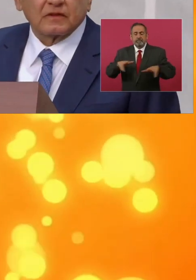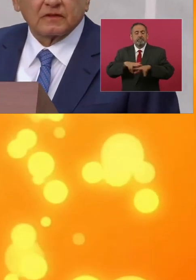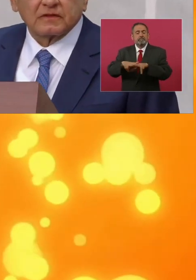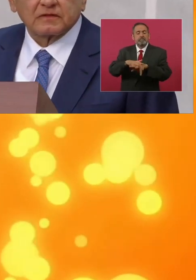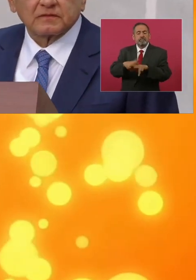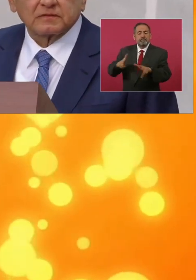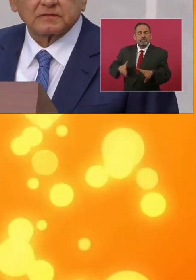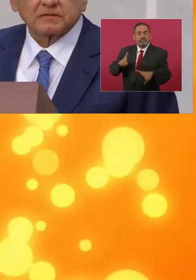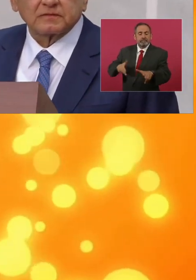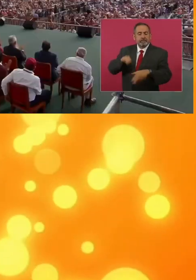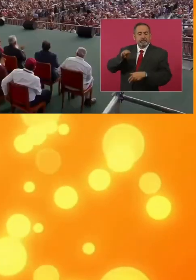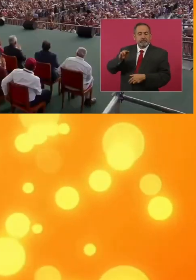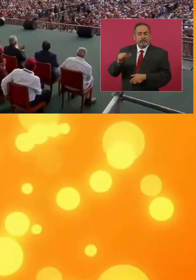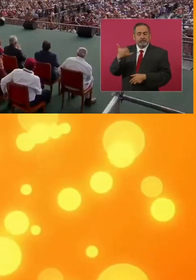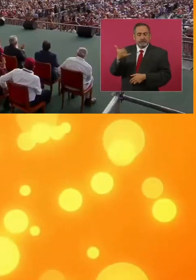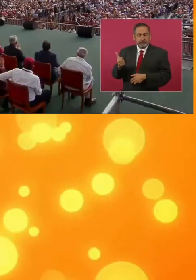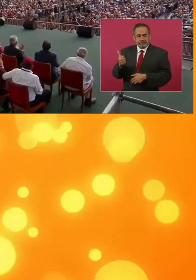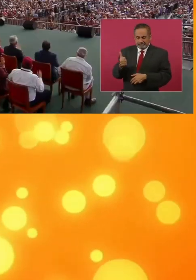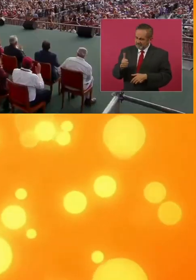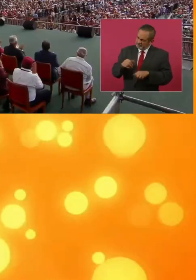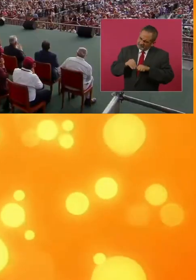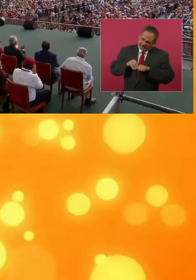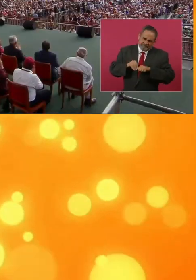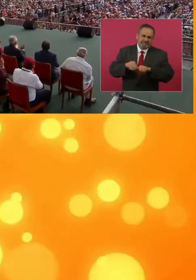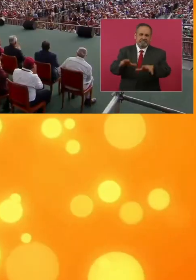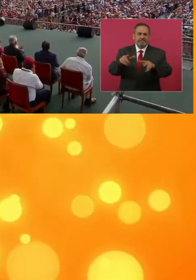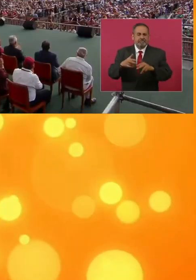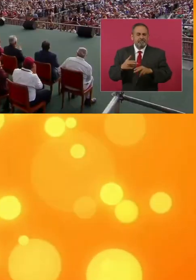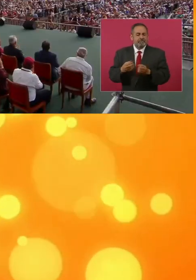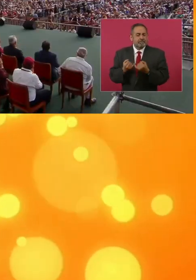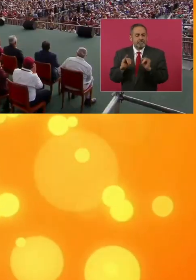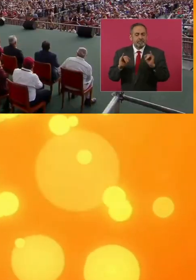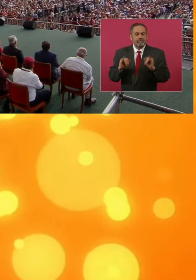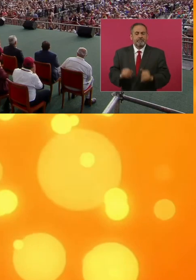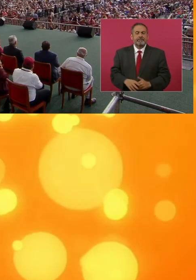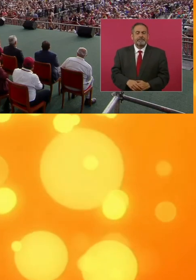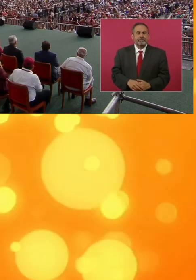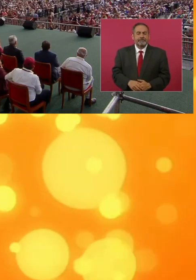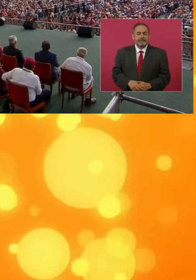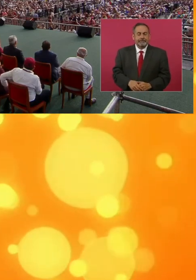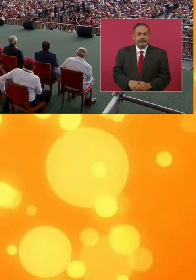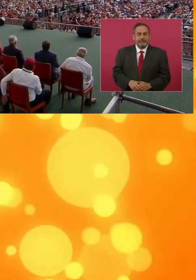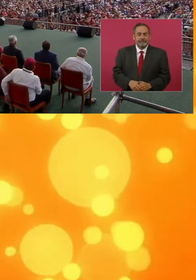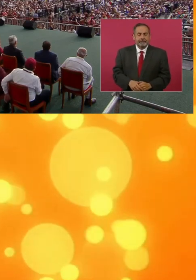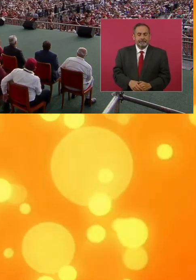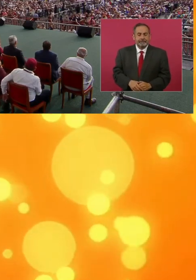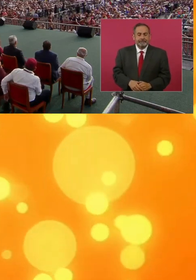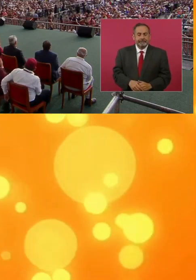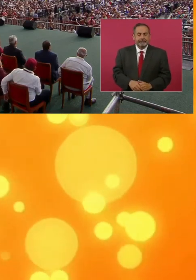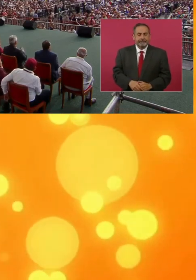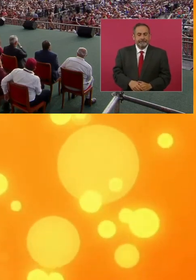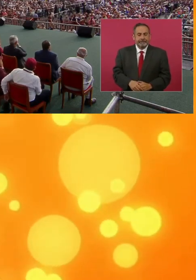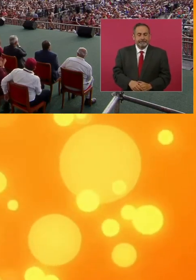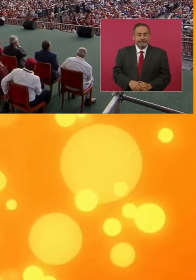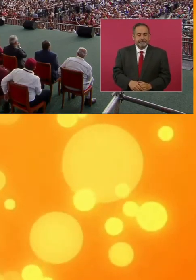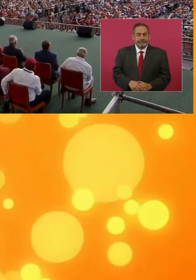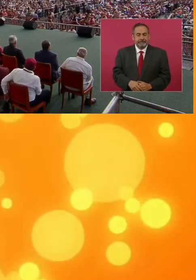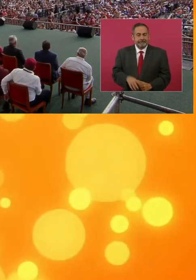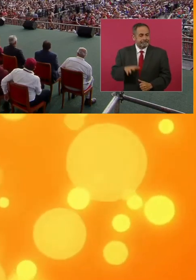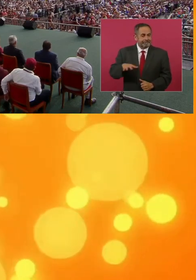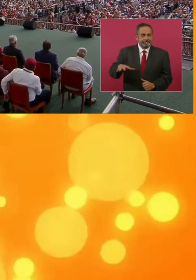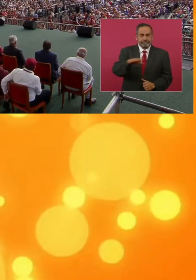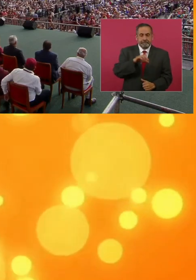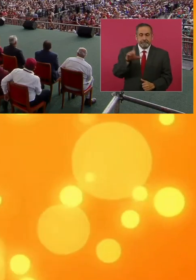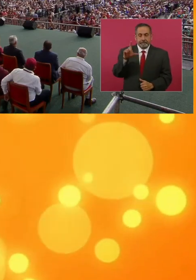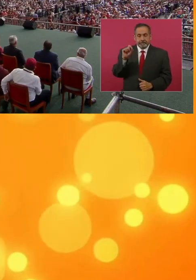the energy reforms. And while those are really important, I think that it's perhaps even more important to talk